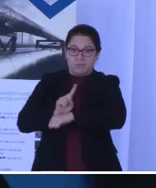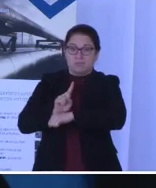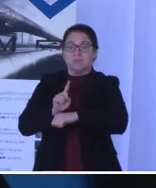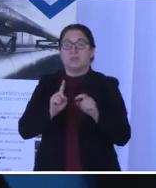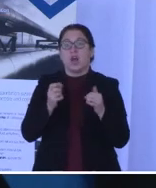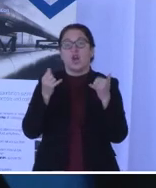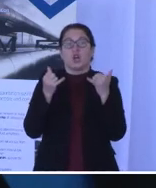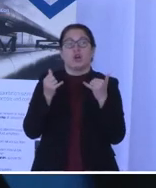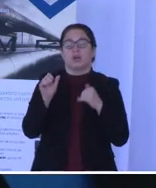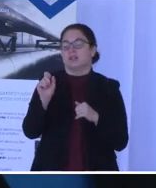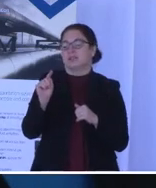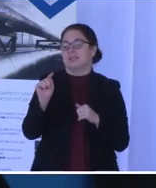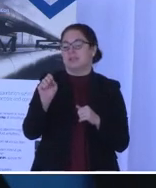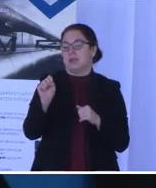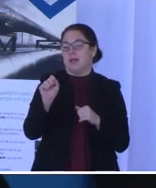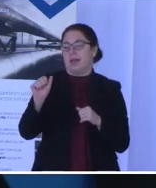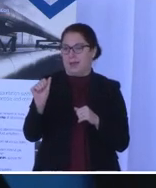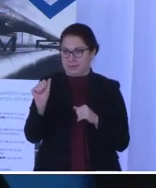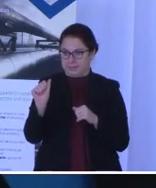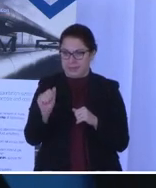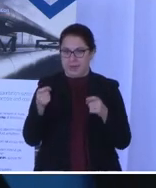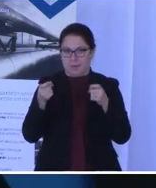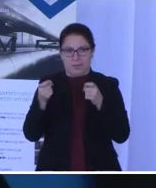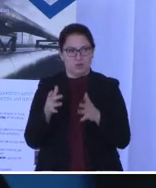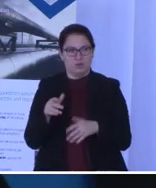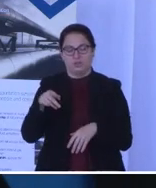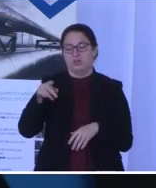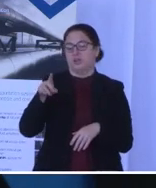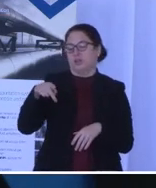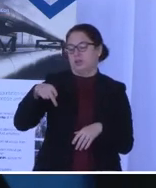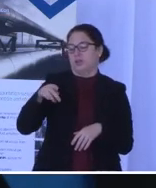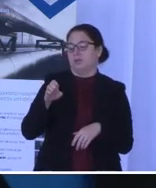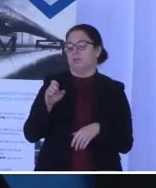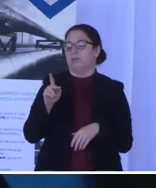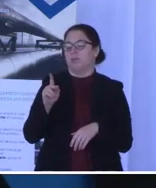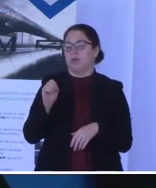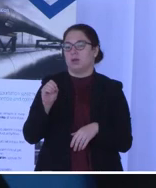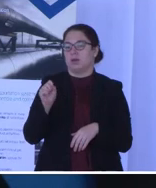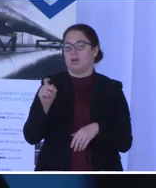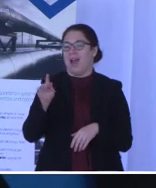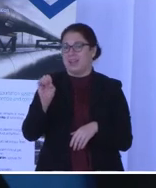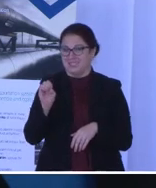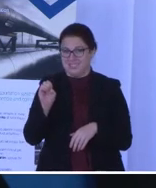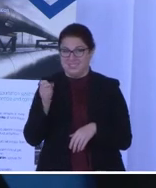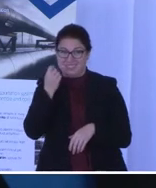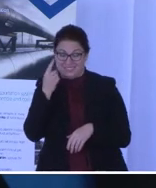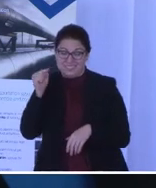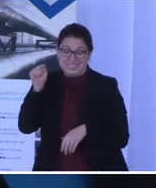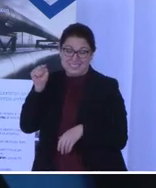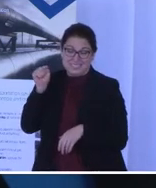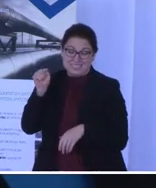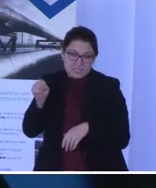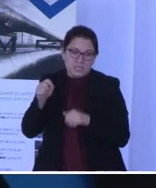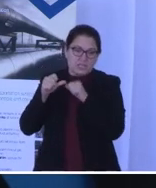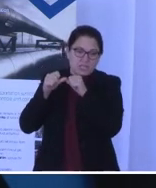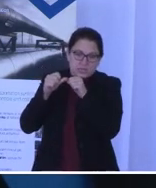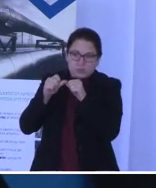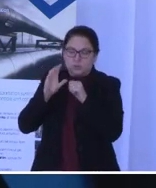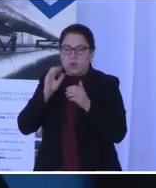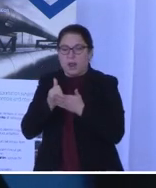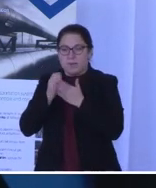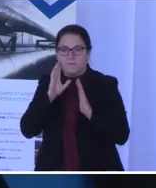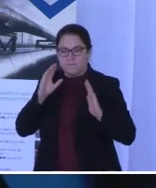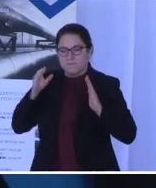TSA Administrator, David Pekoske, who is one of those individuals who continues to focus on keeping